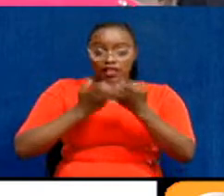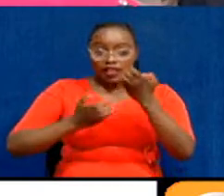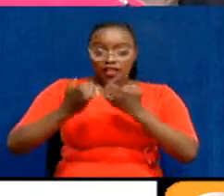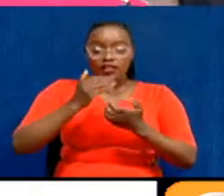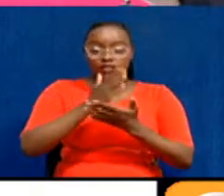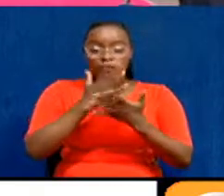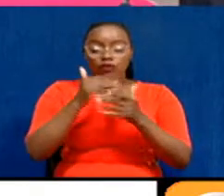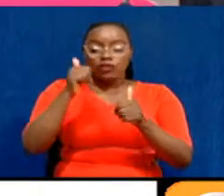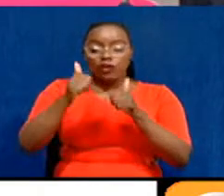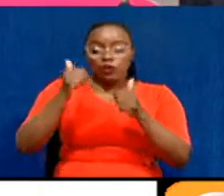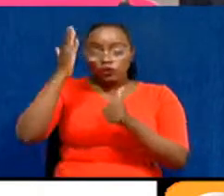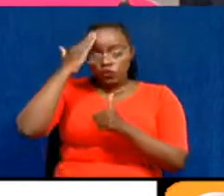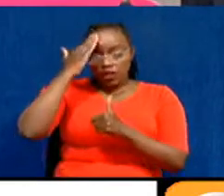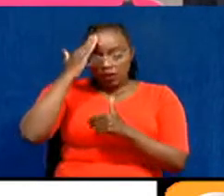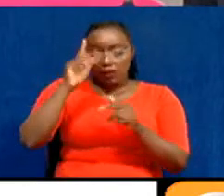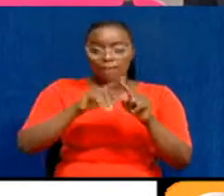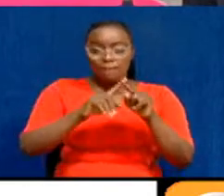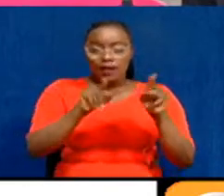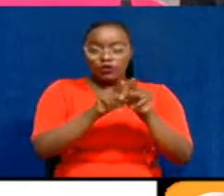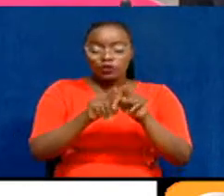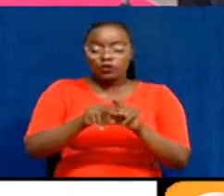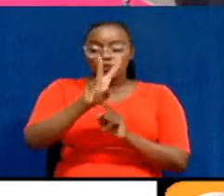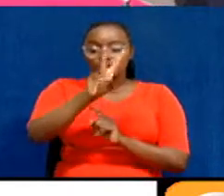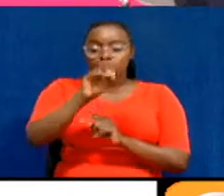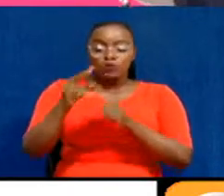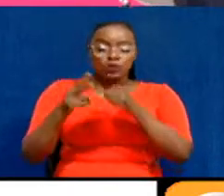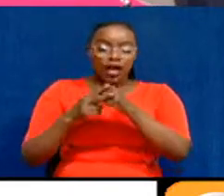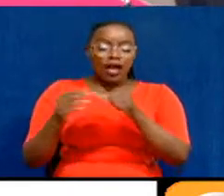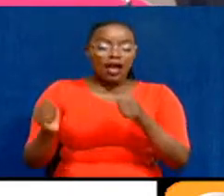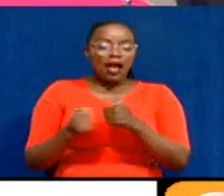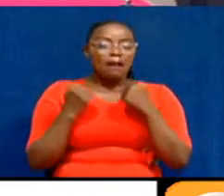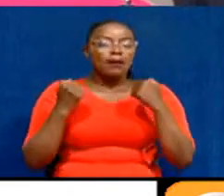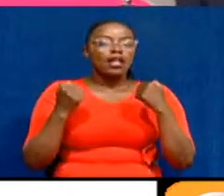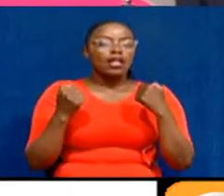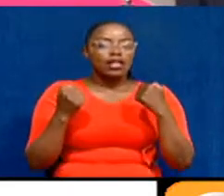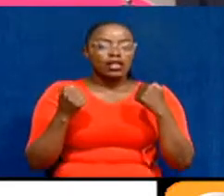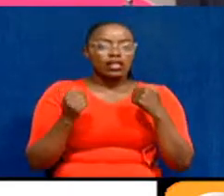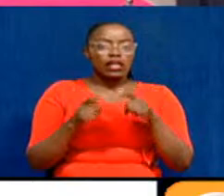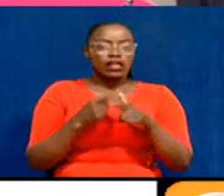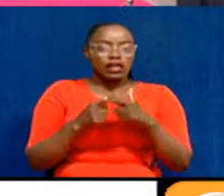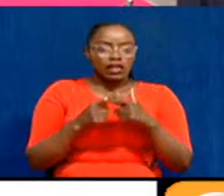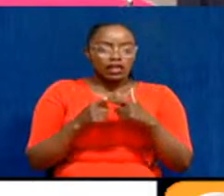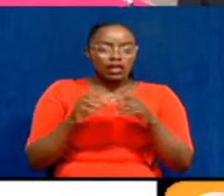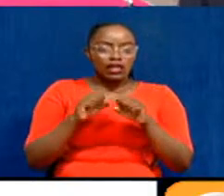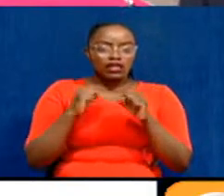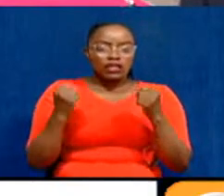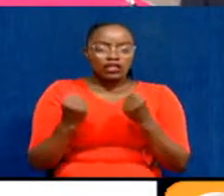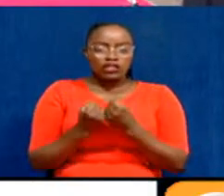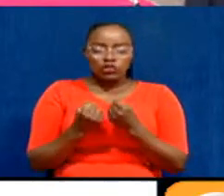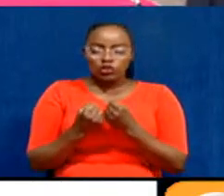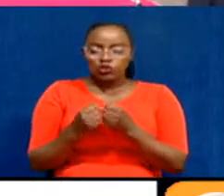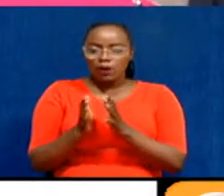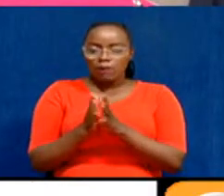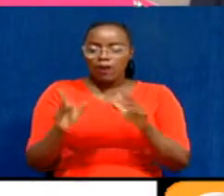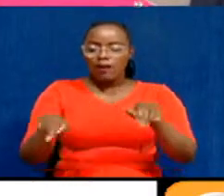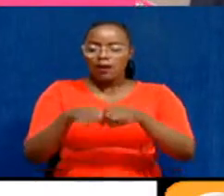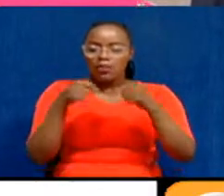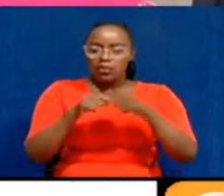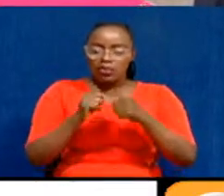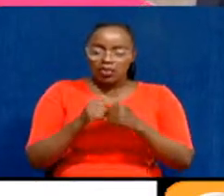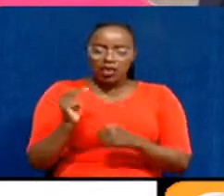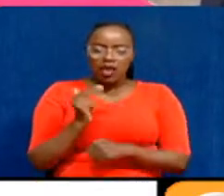are some of the things we remember him by. And then 2007 happened. And then the social fabric was torn. We